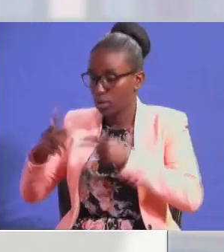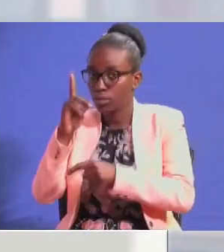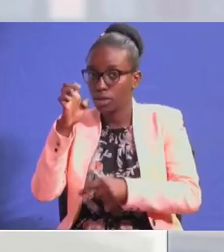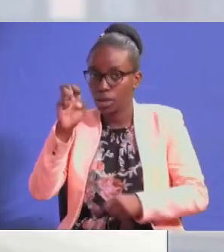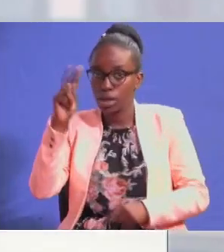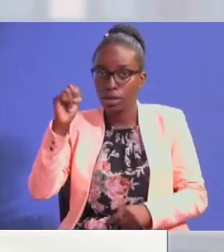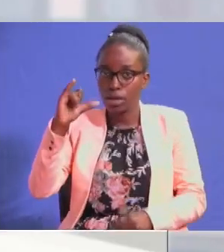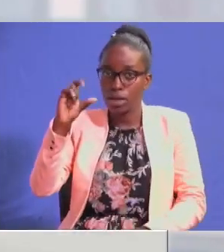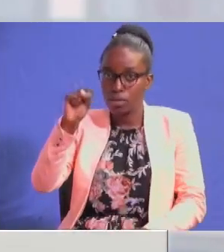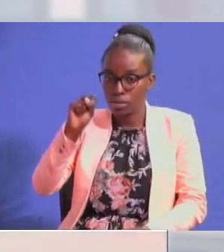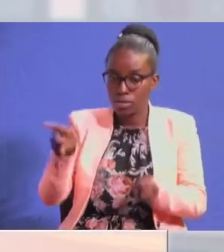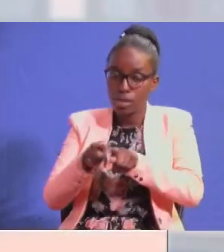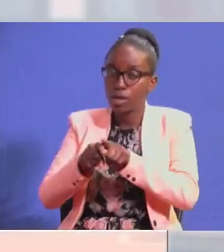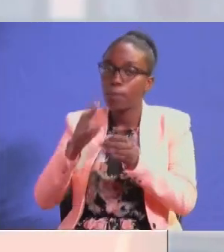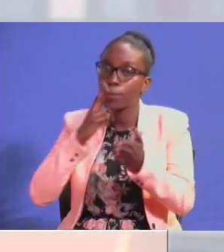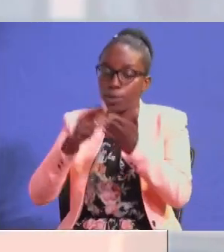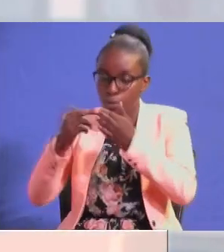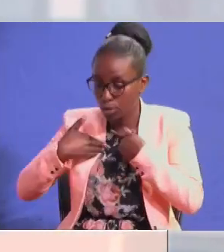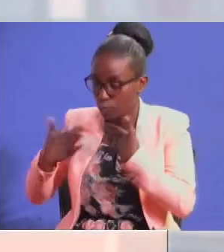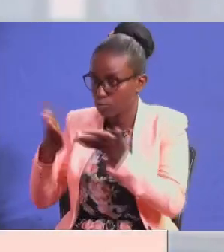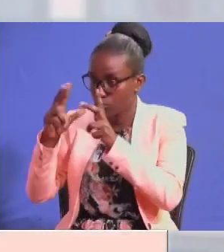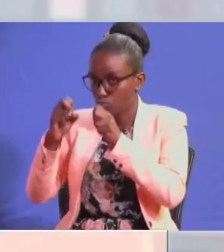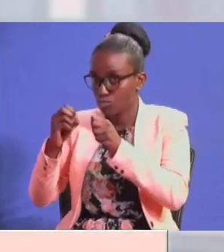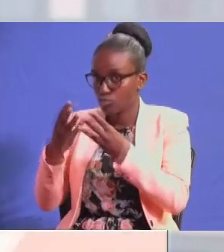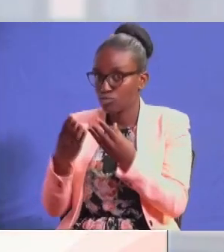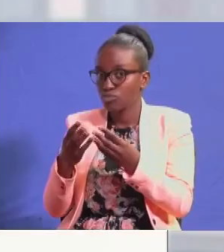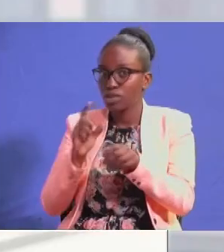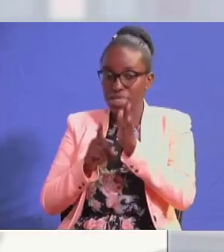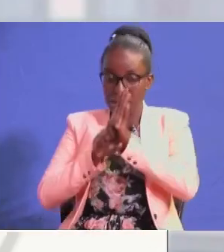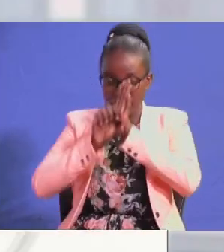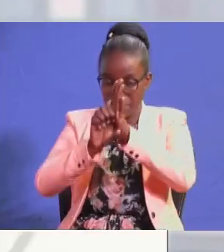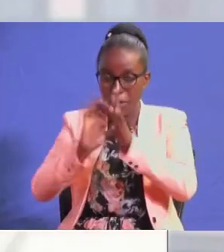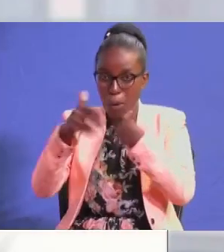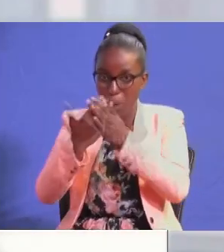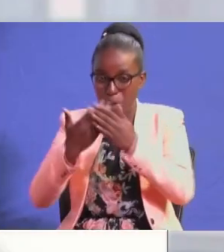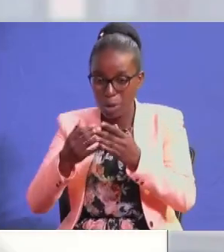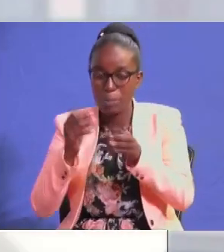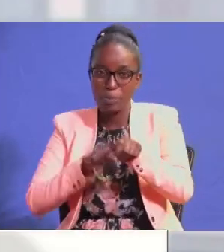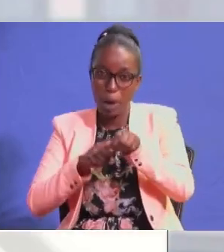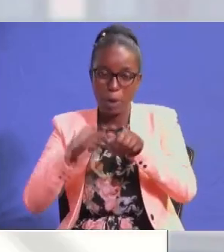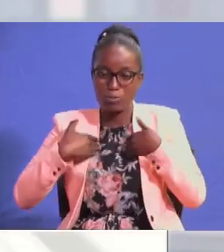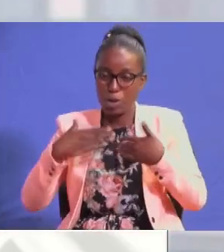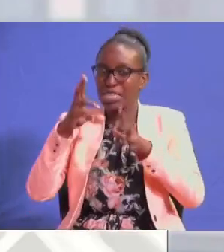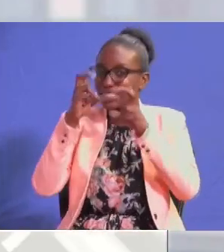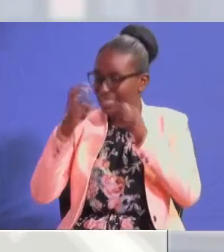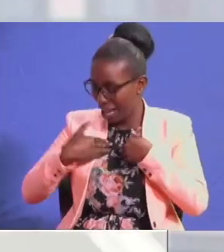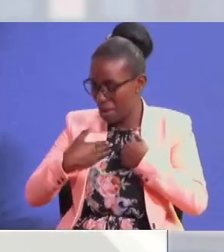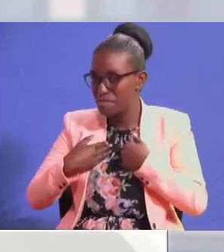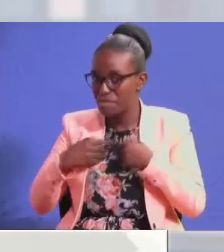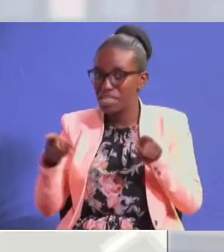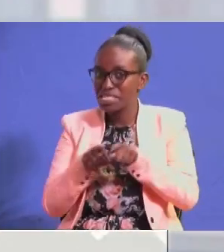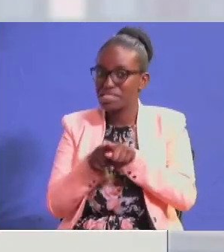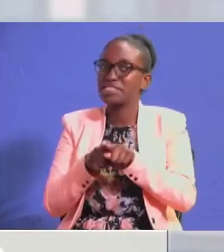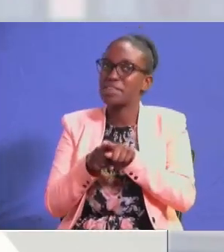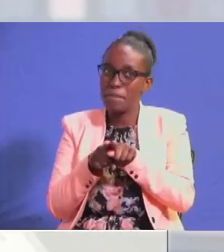following report, prospects of corruption featured prominently in Gachagua's ouster motion. In his submission,